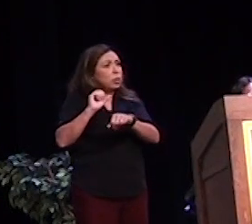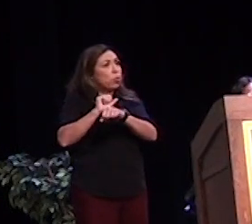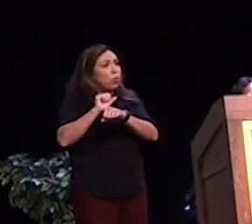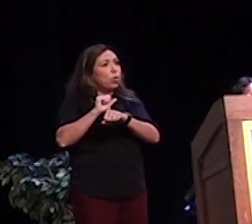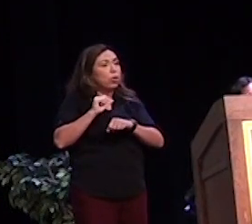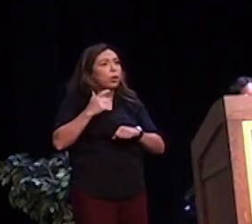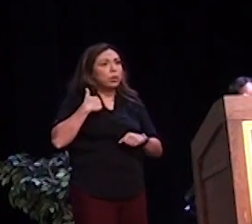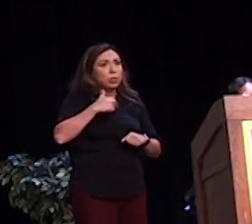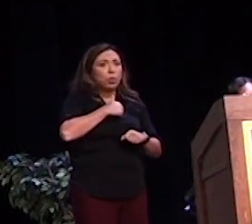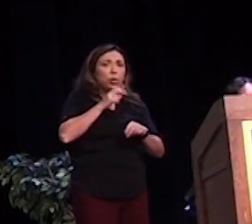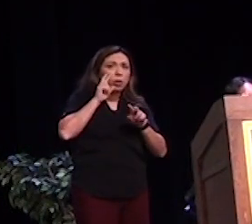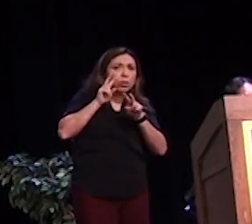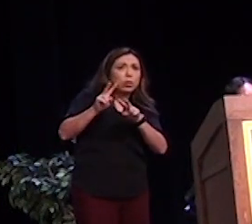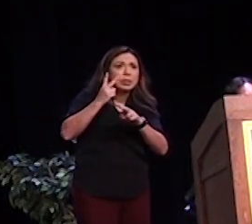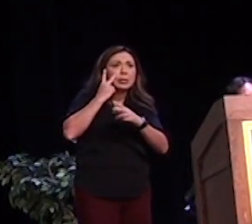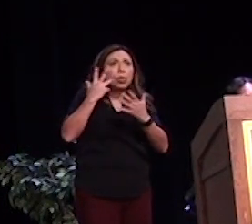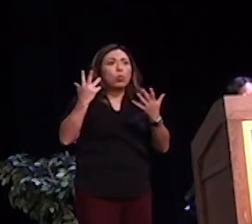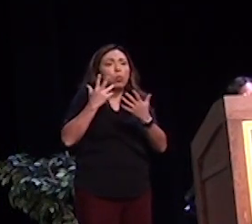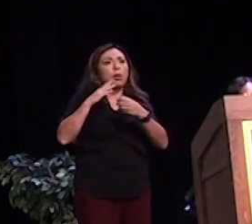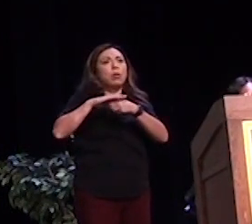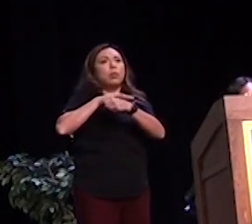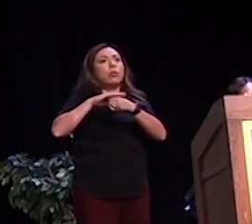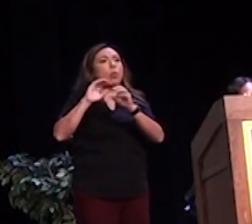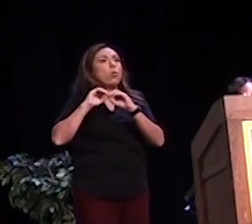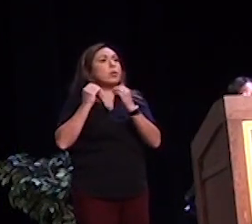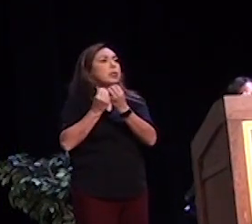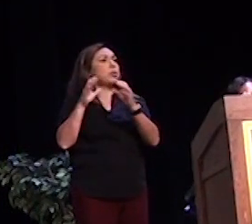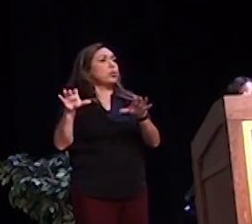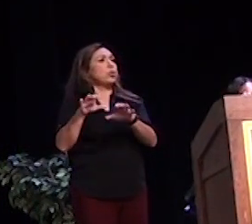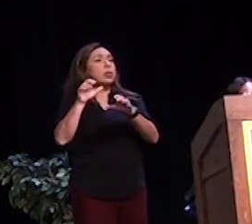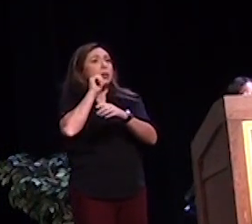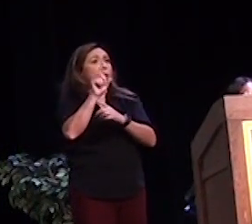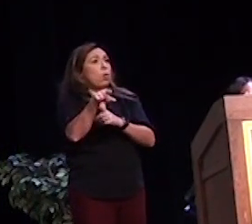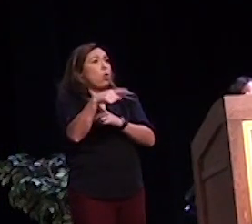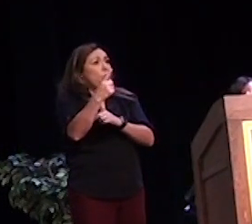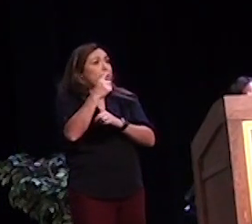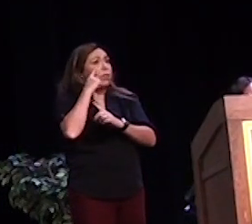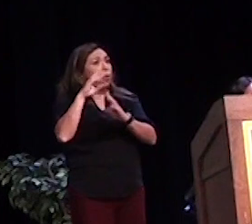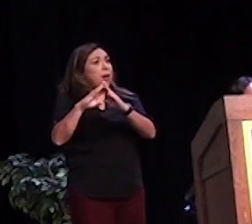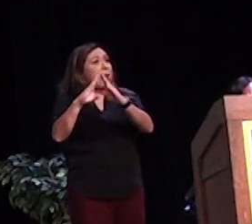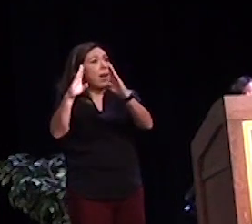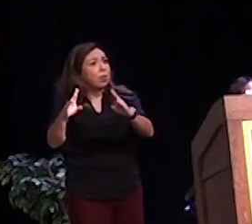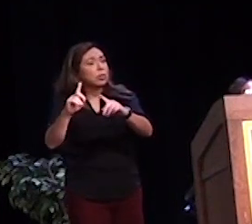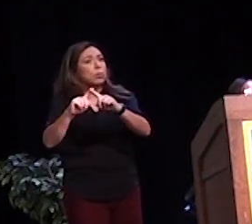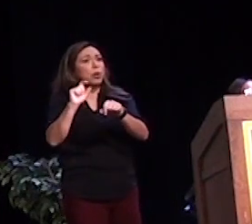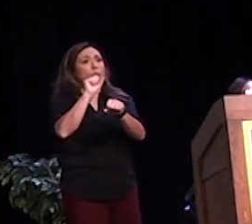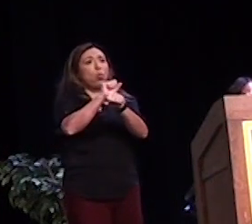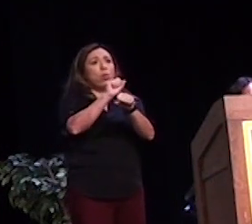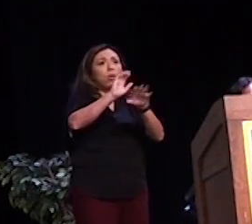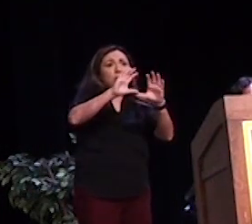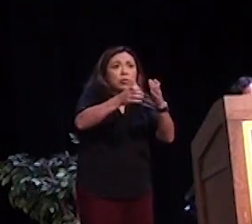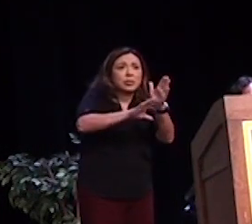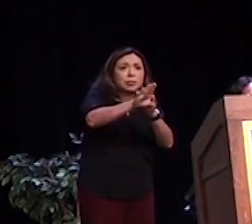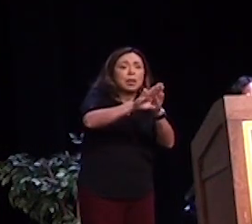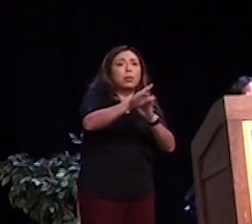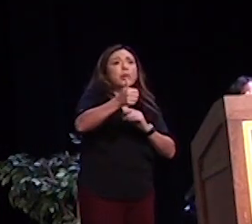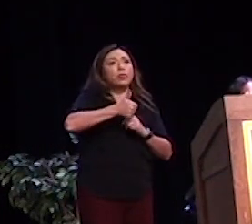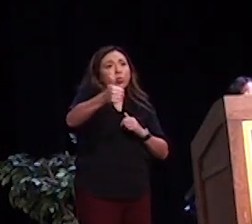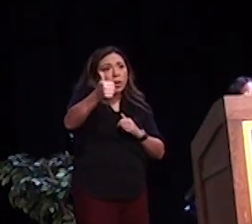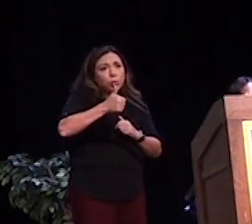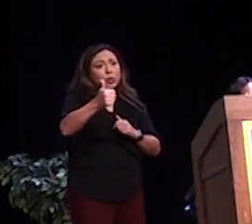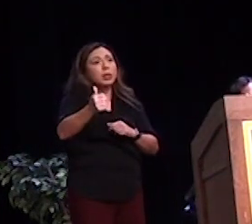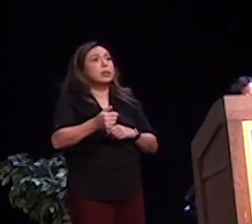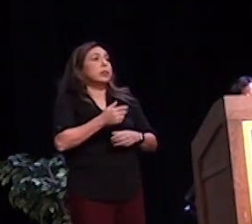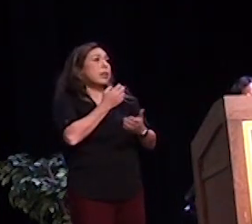view of what local organizations are doing, not just in housing, but also in workforce development,